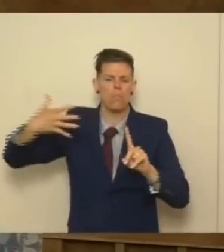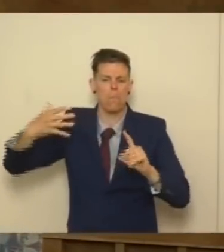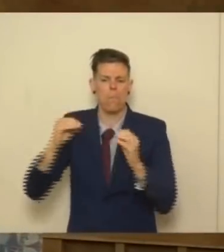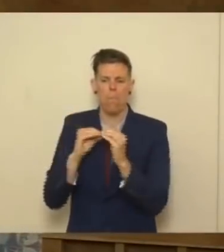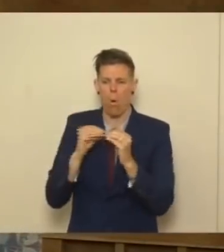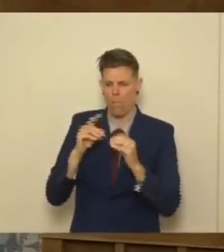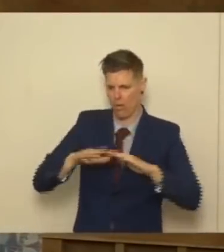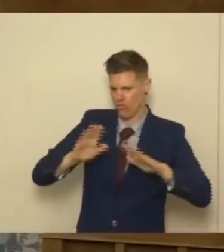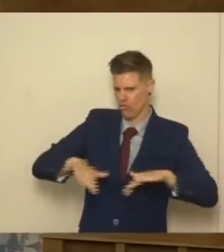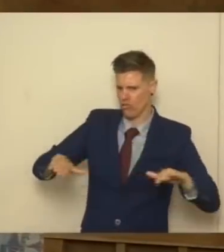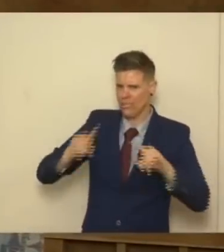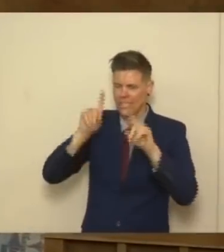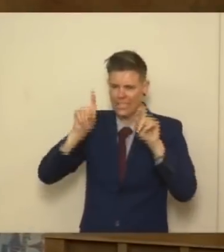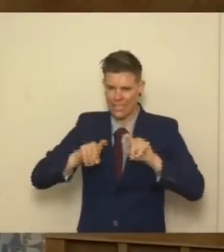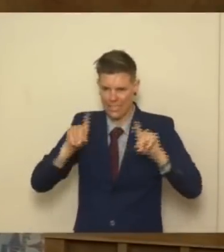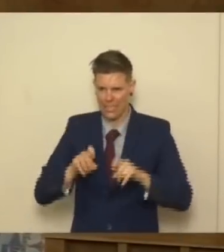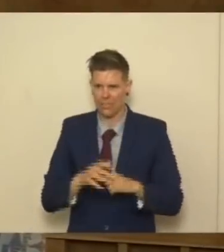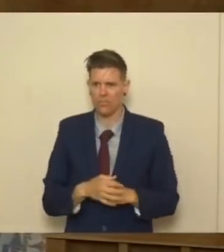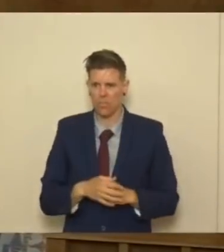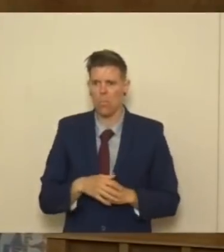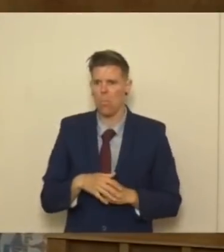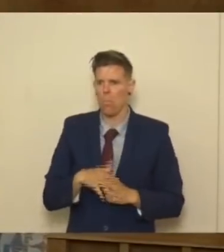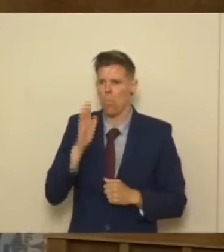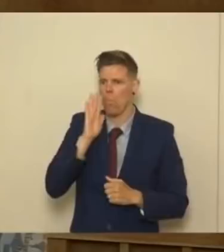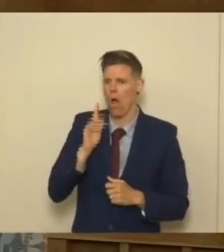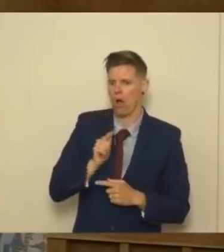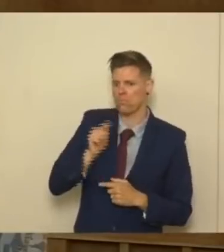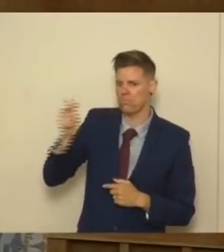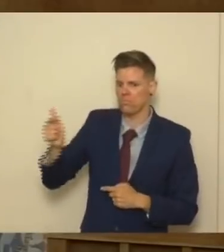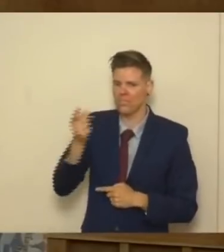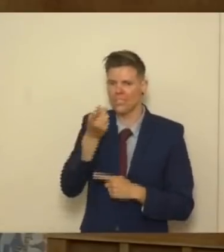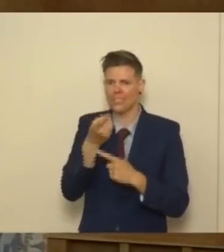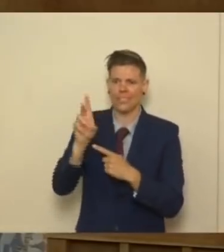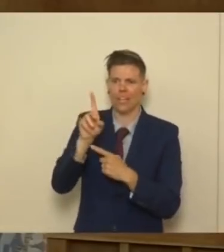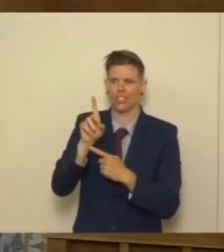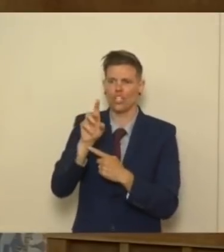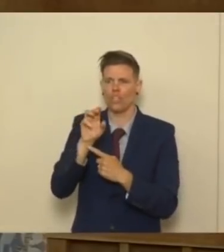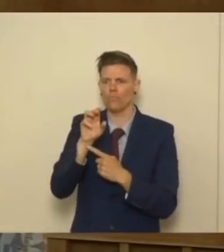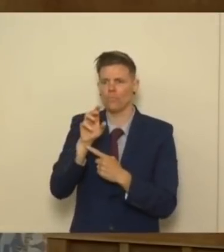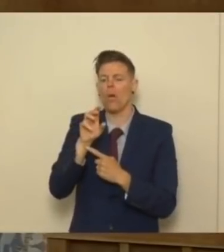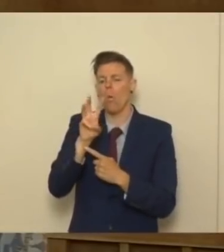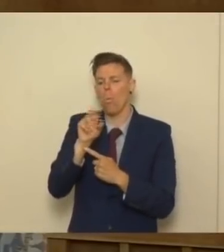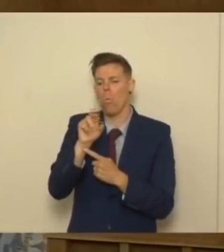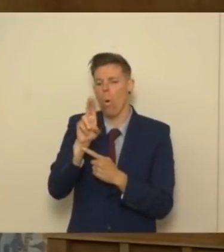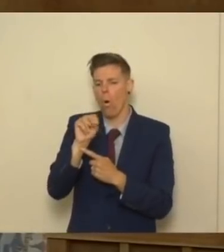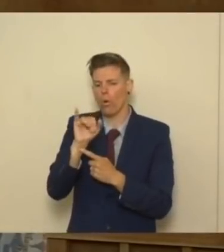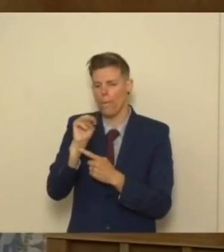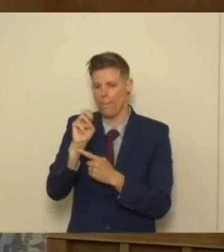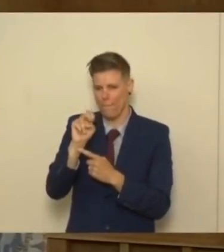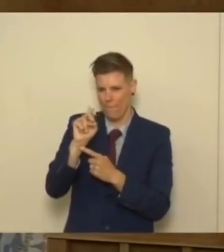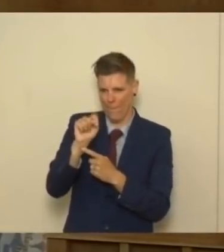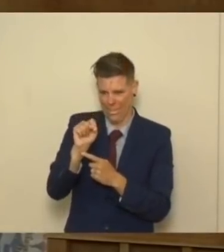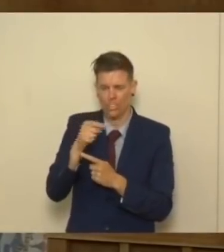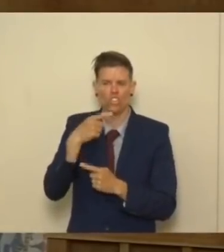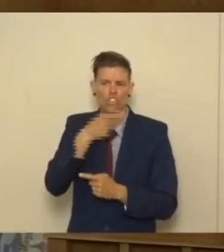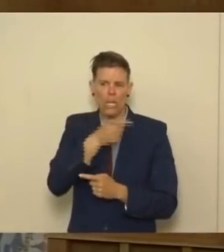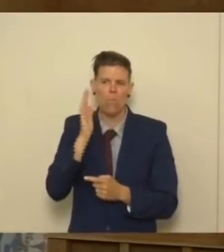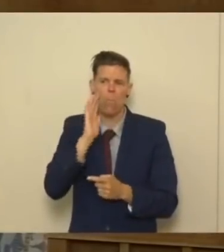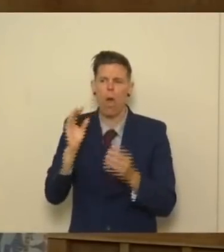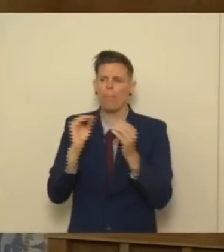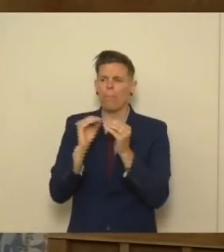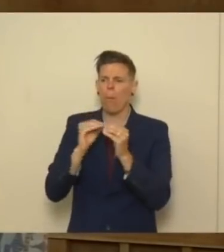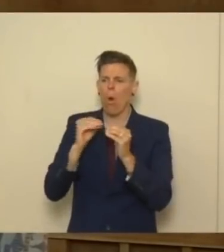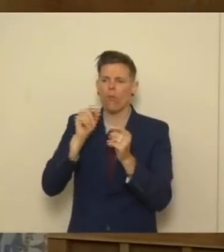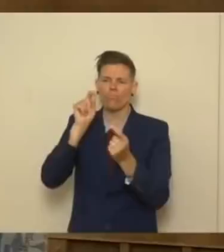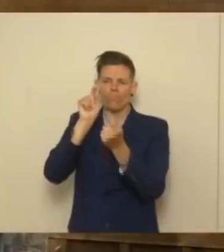who was part of that task force who discussed these issues. And so she'll share a little bit more of what those requirements are in detail.